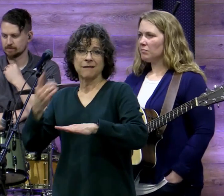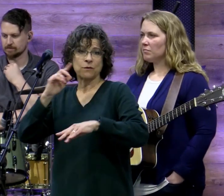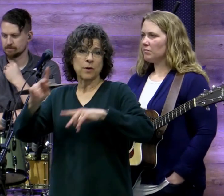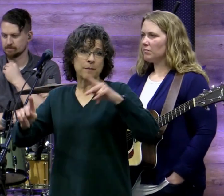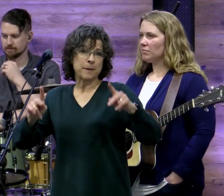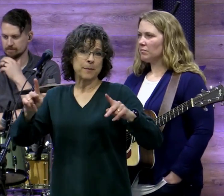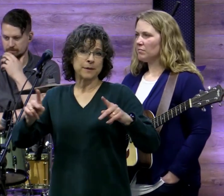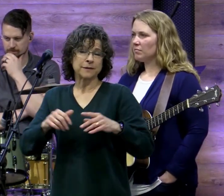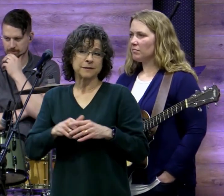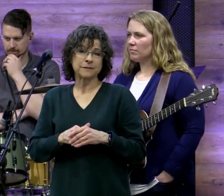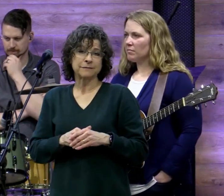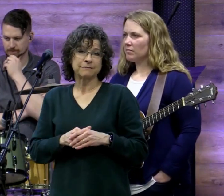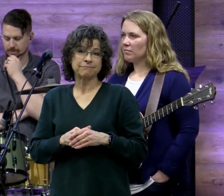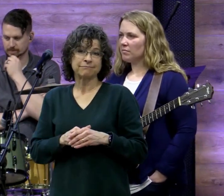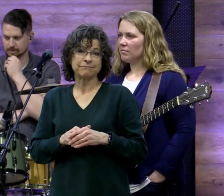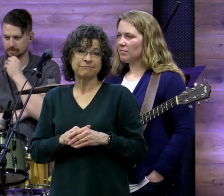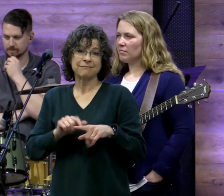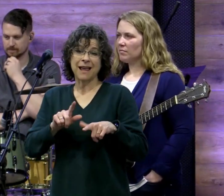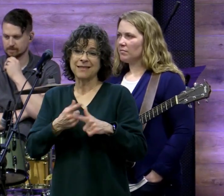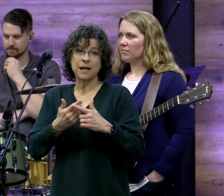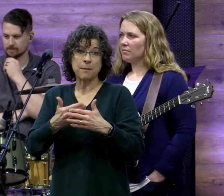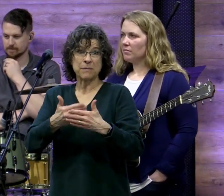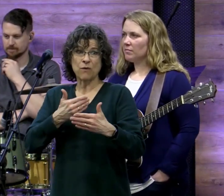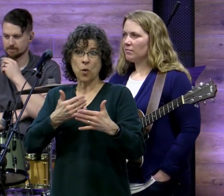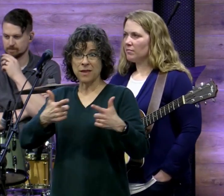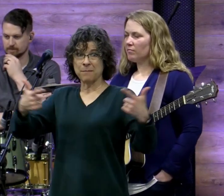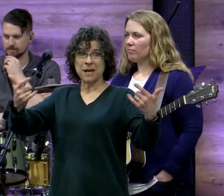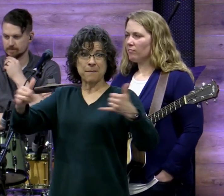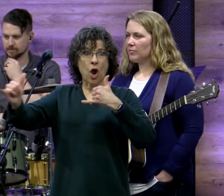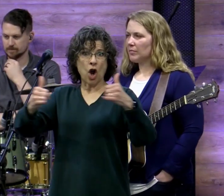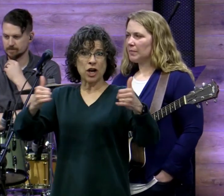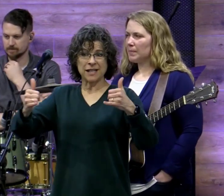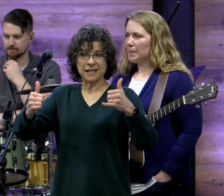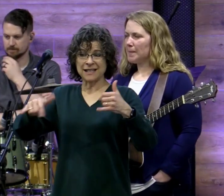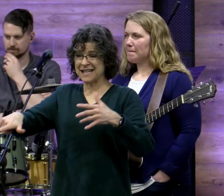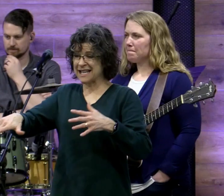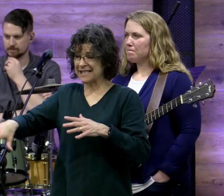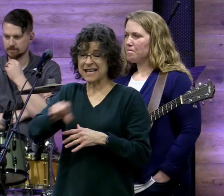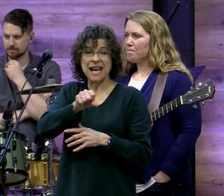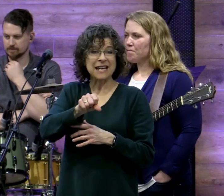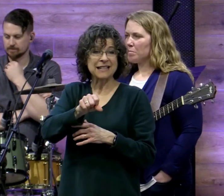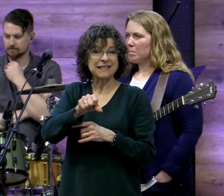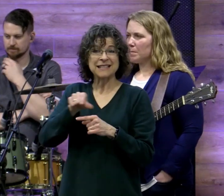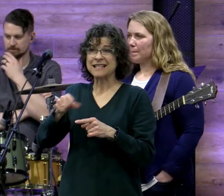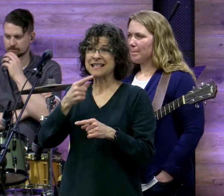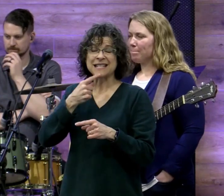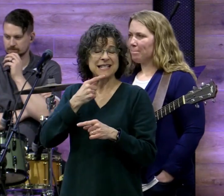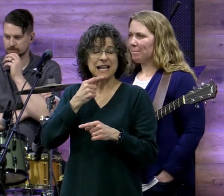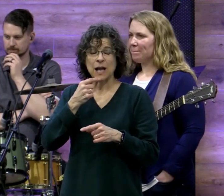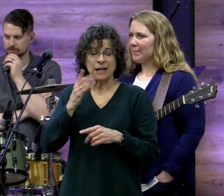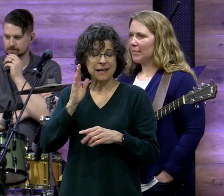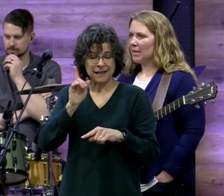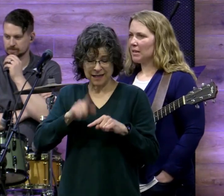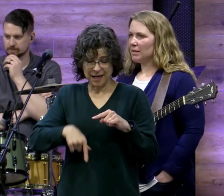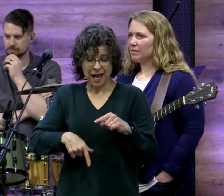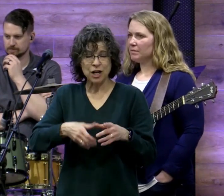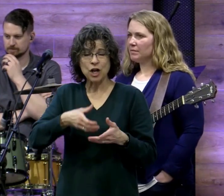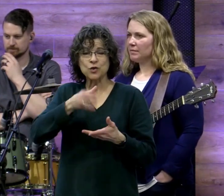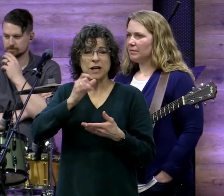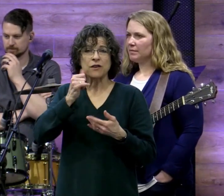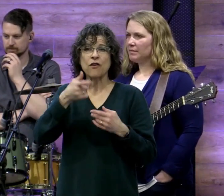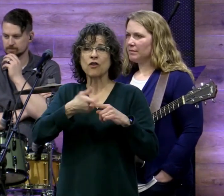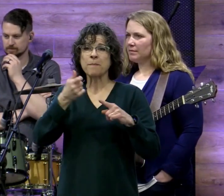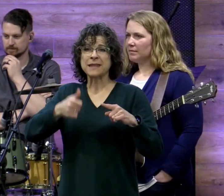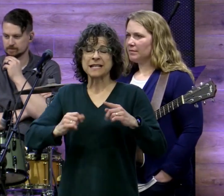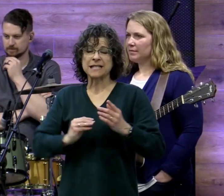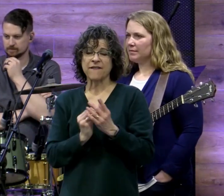before the party comes, he's taken away. He says to his disciples, "I will not drink of the fruit of this vine until I drink it anew with you in